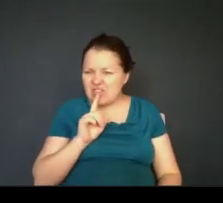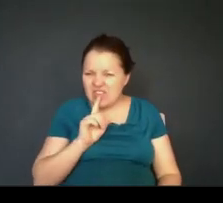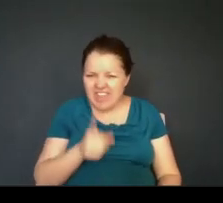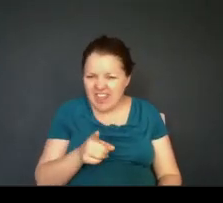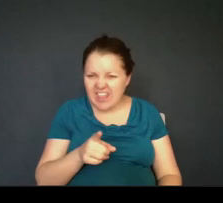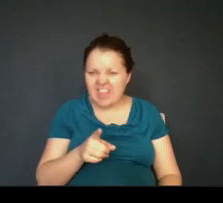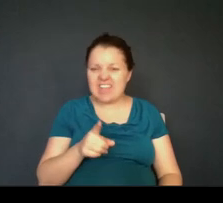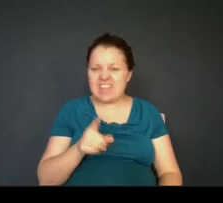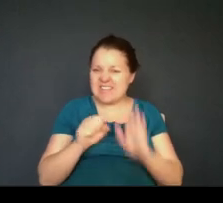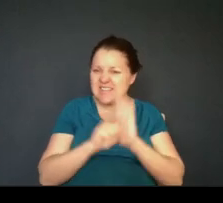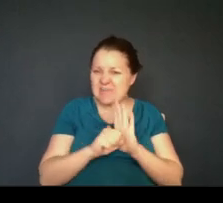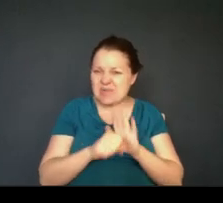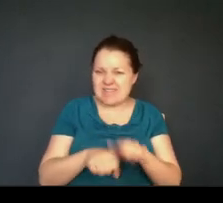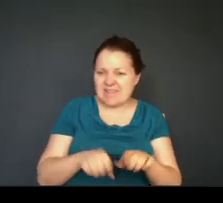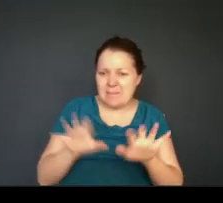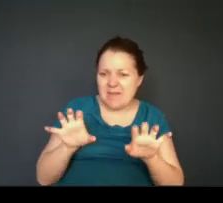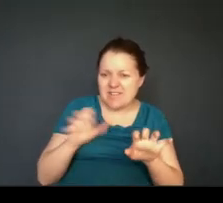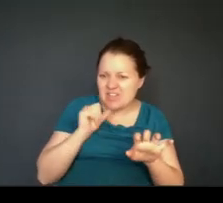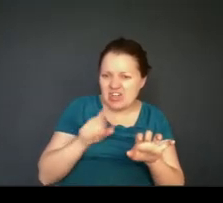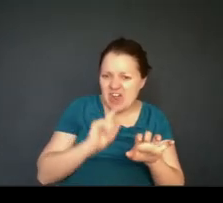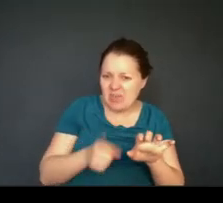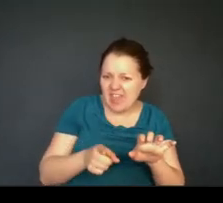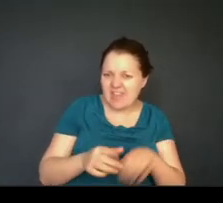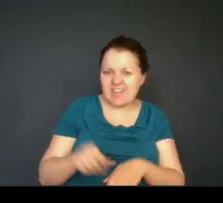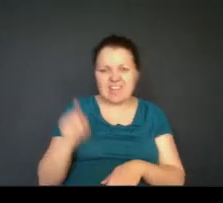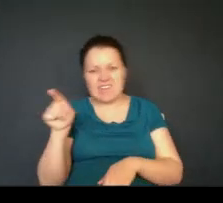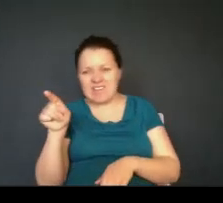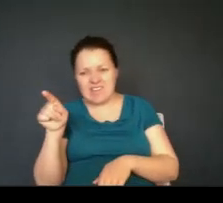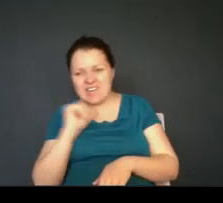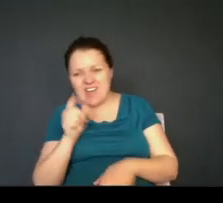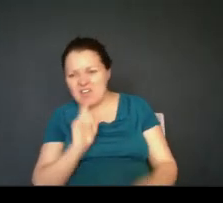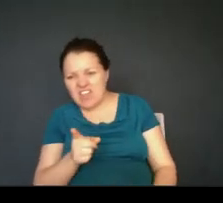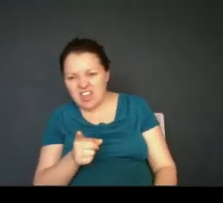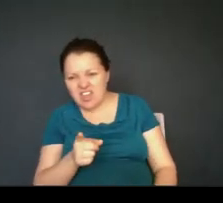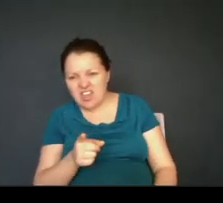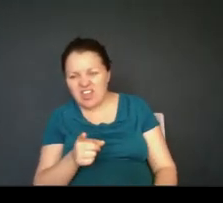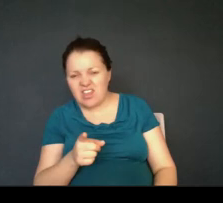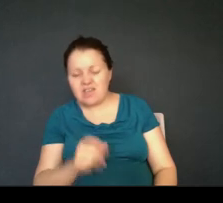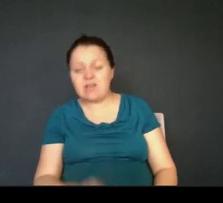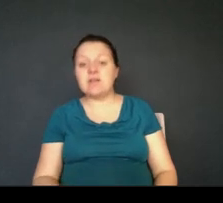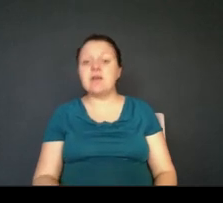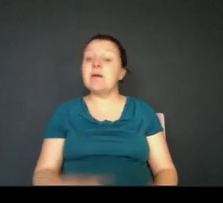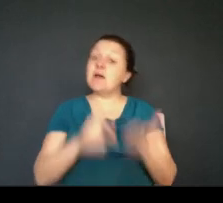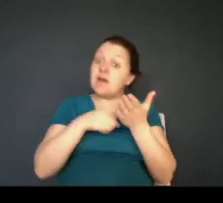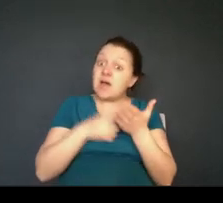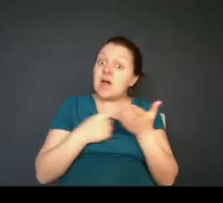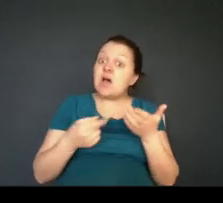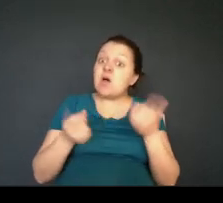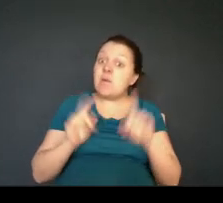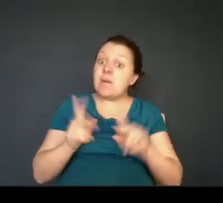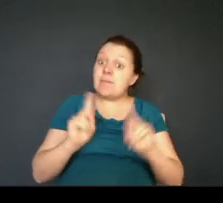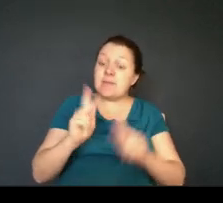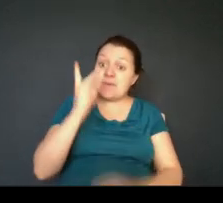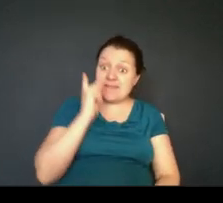is not a real monster, neither is this one, but sometimes when people see things for the very